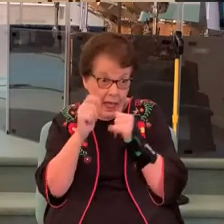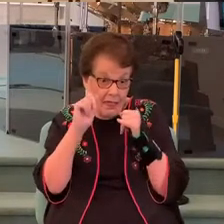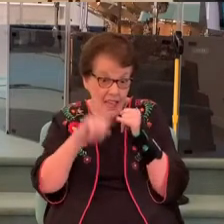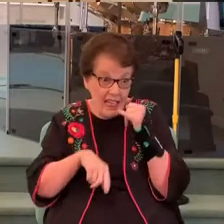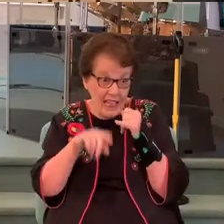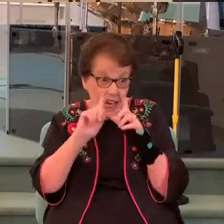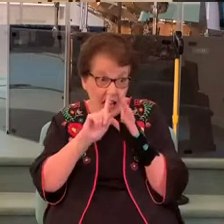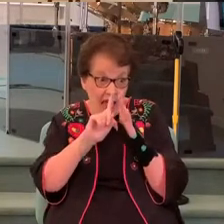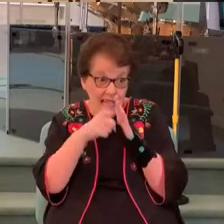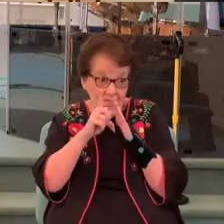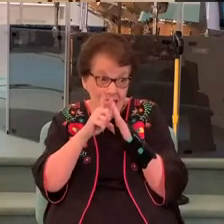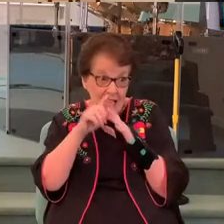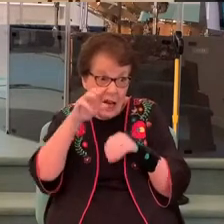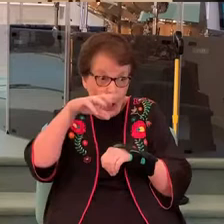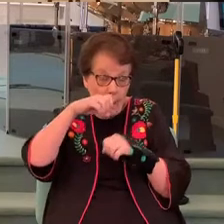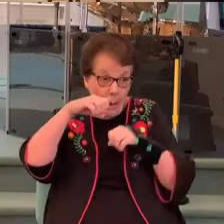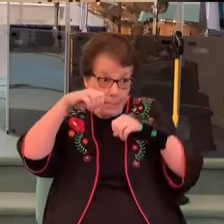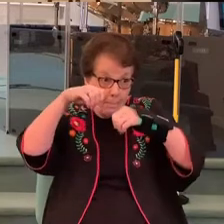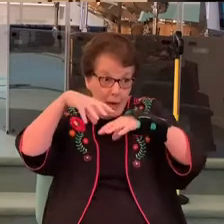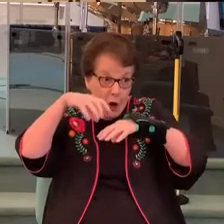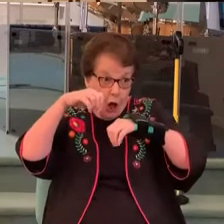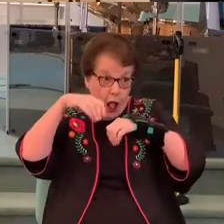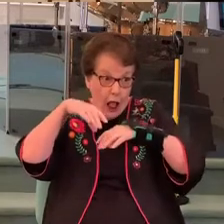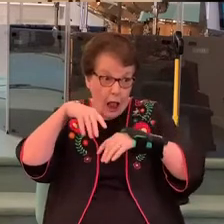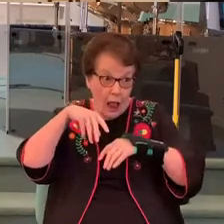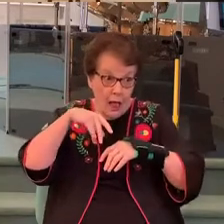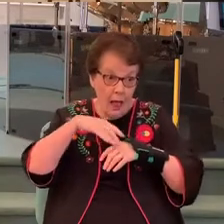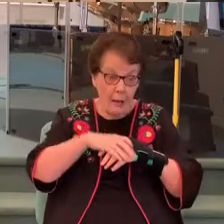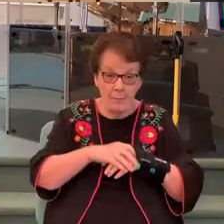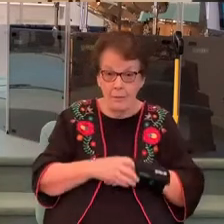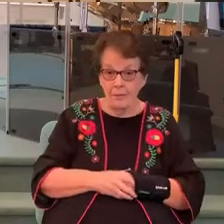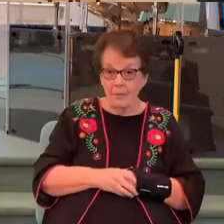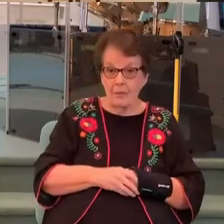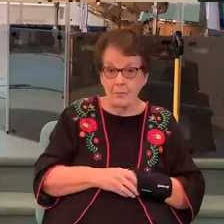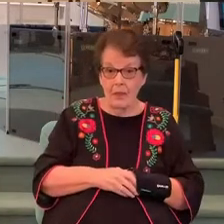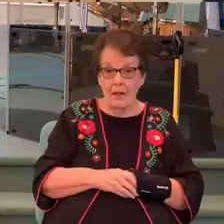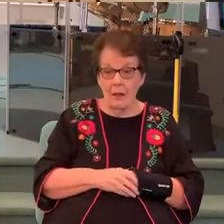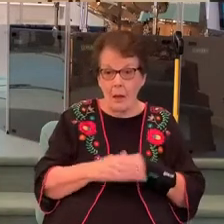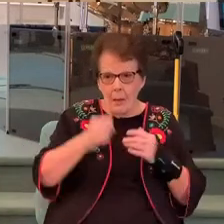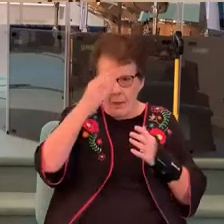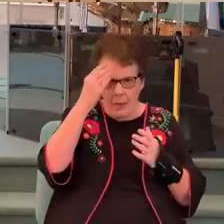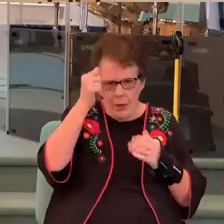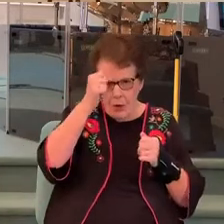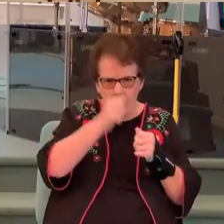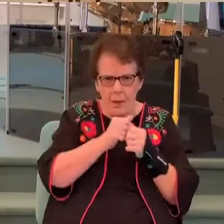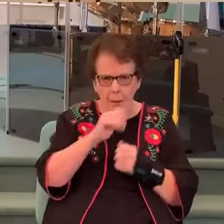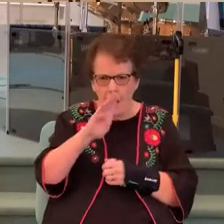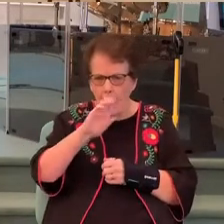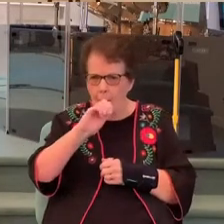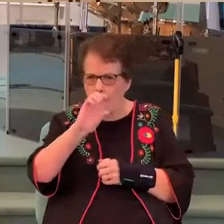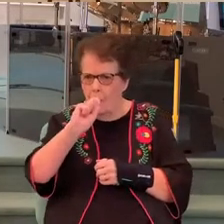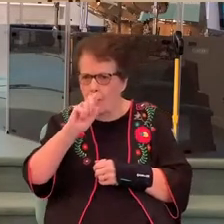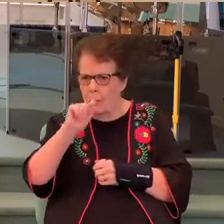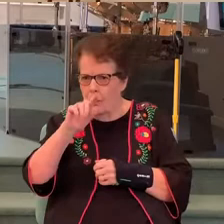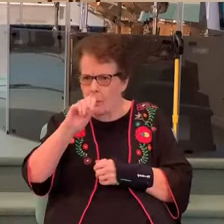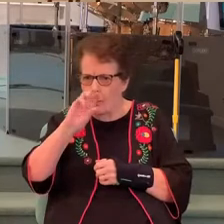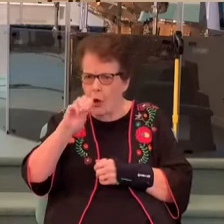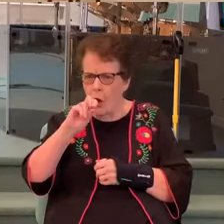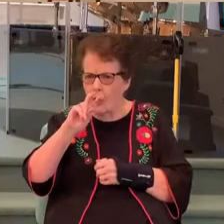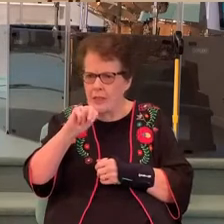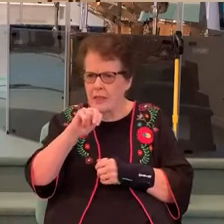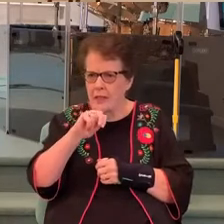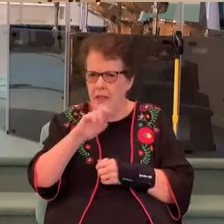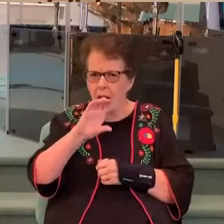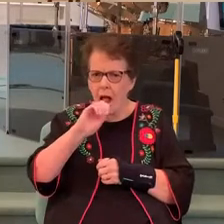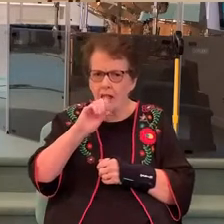Some of you might be old enough to remember Doug Flutie at Boston College beating Miami back in the early 80s with a Hail